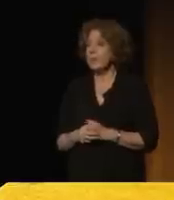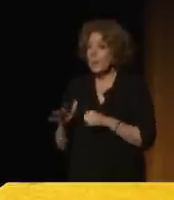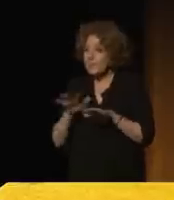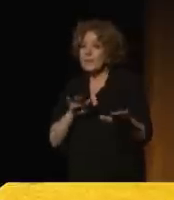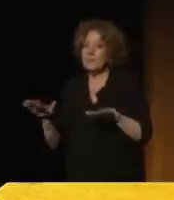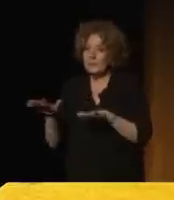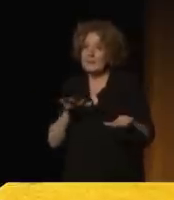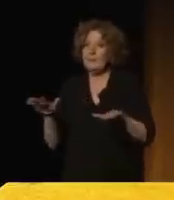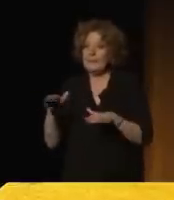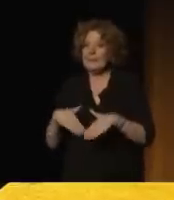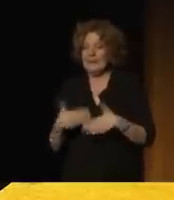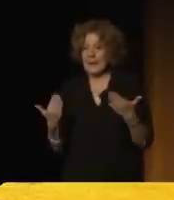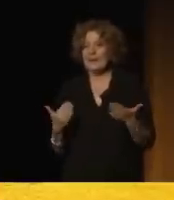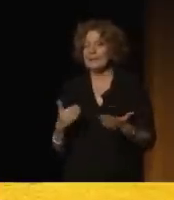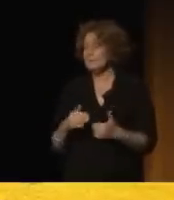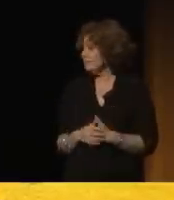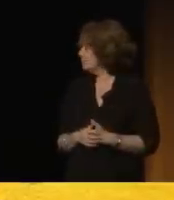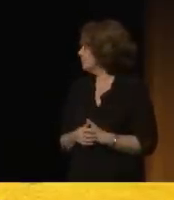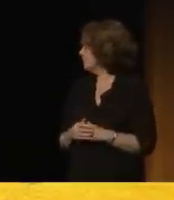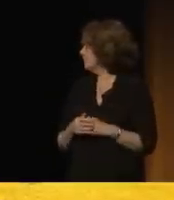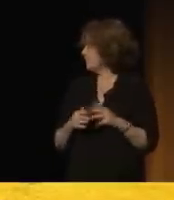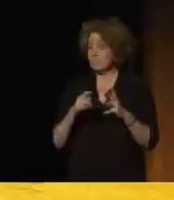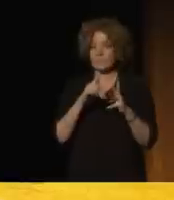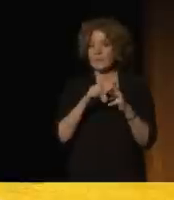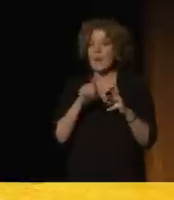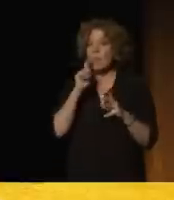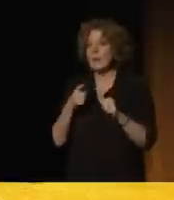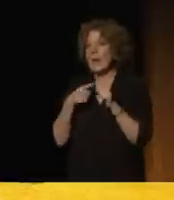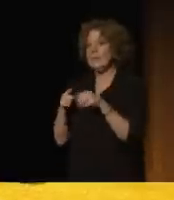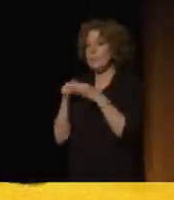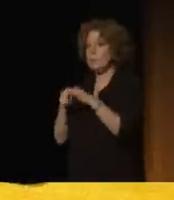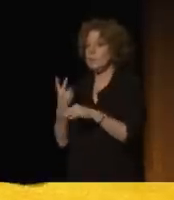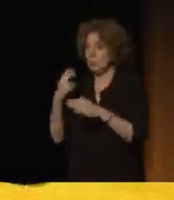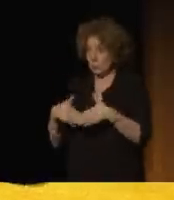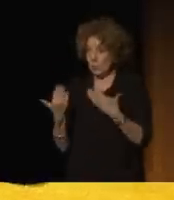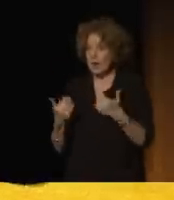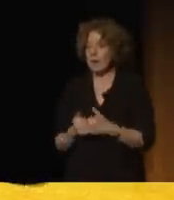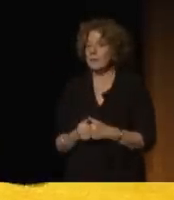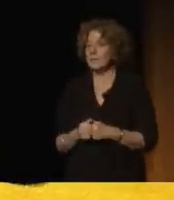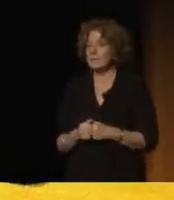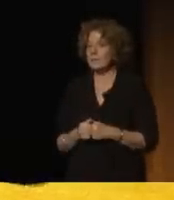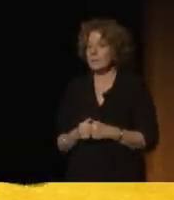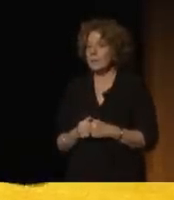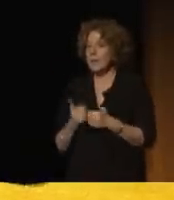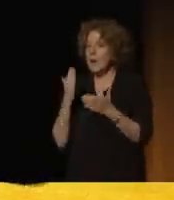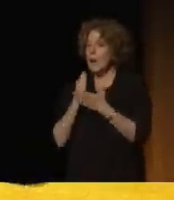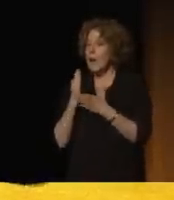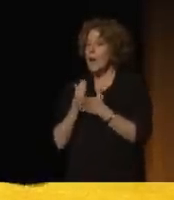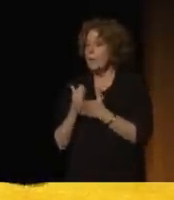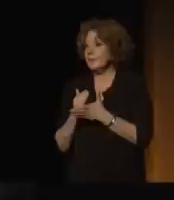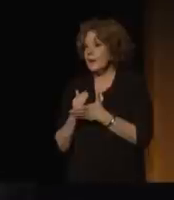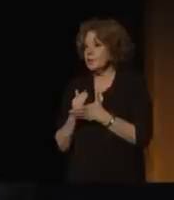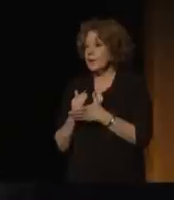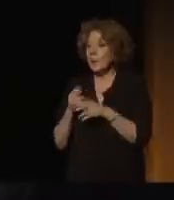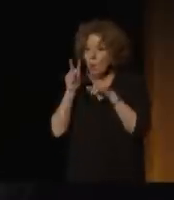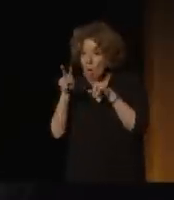busy day, as you can imagine. What about you, Sophia? I'm going to answer the question in two ways. I was on air on Hardball, and we